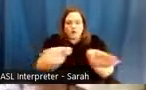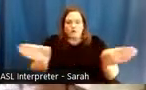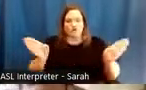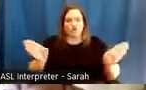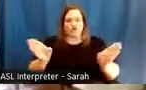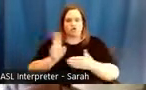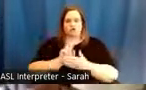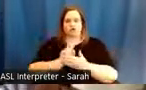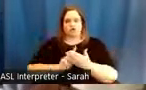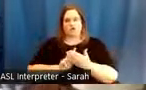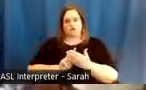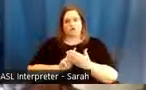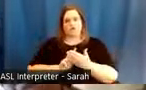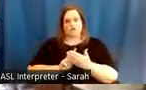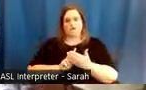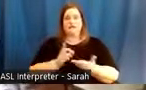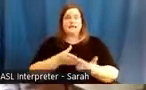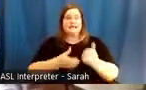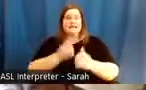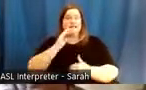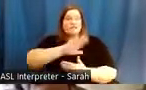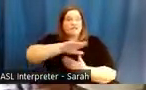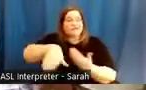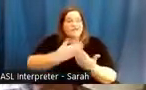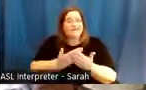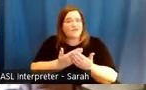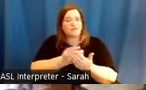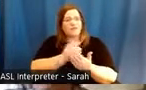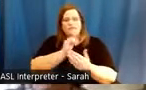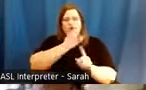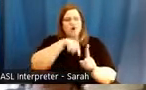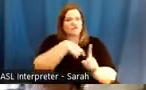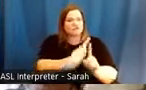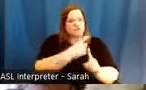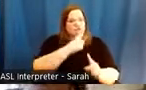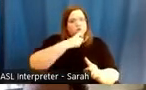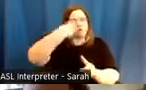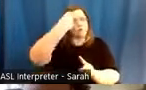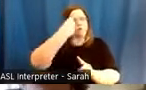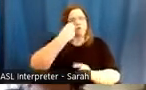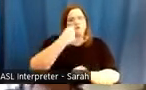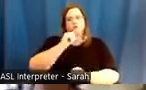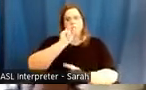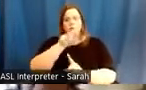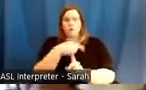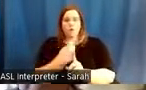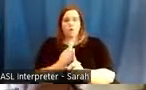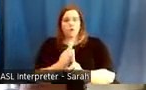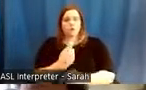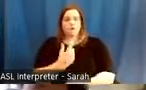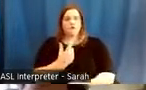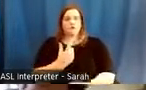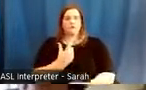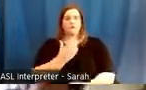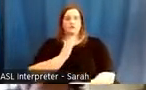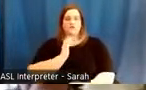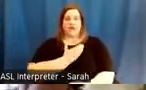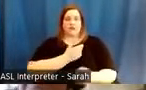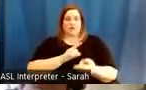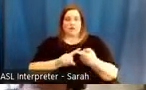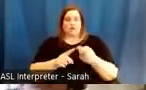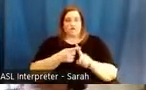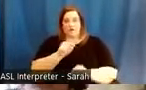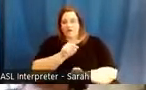everyone. It's easier for everyone. It's not just for our old people. It's not just for our, you know, friends that are, you know,